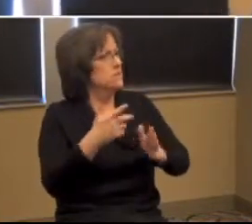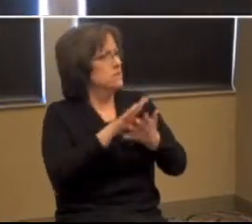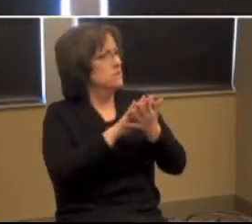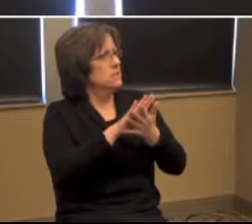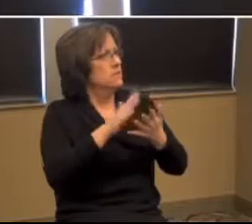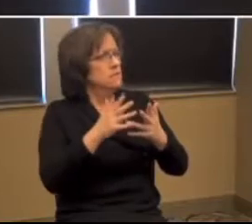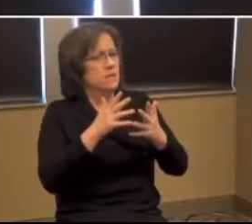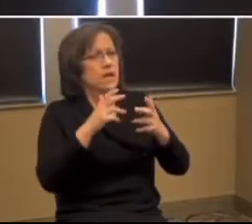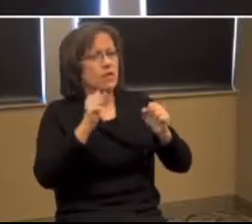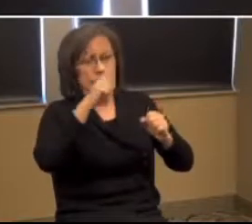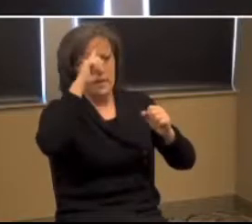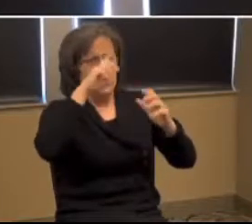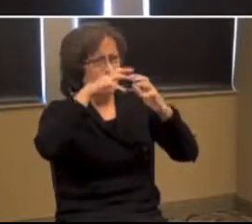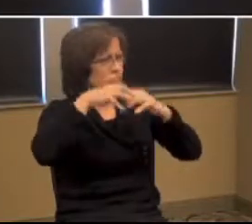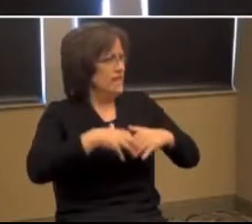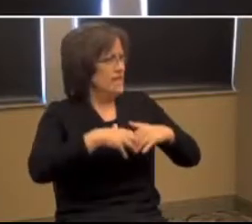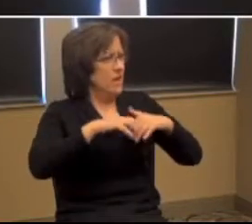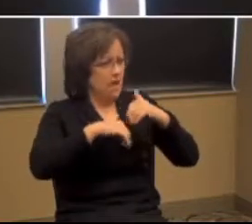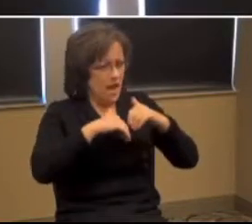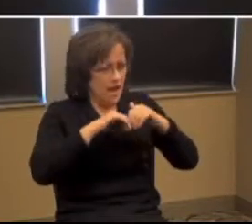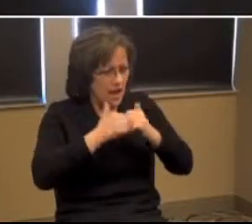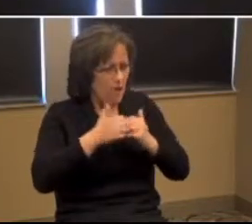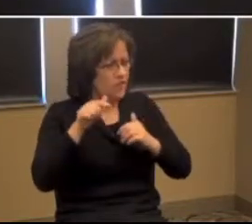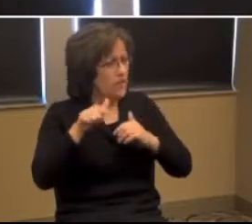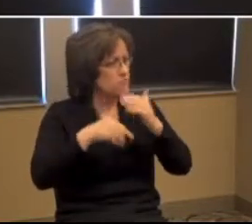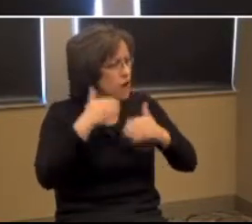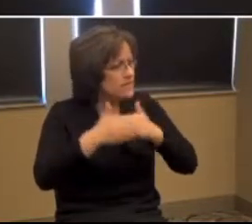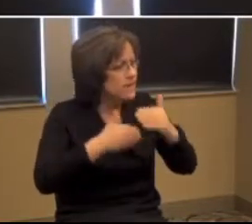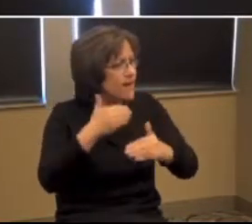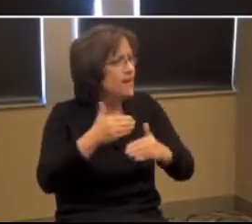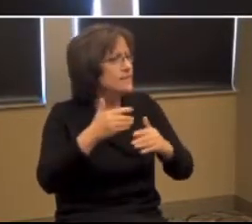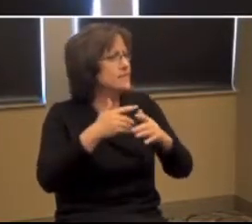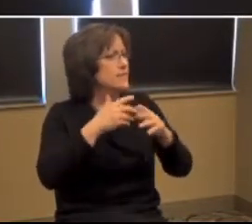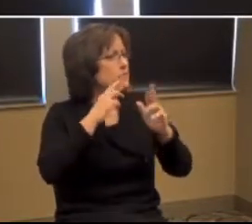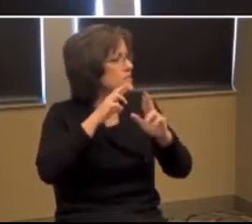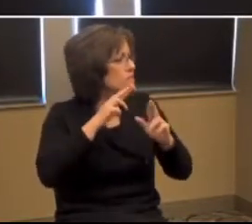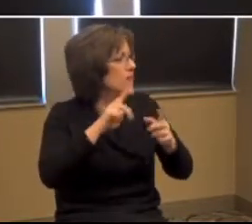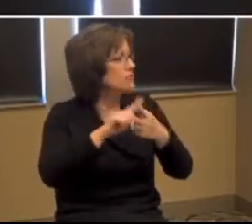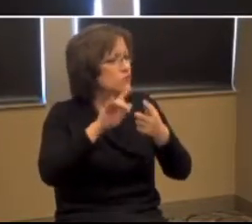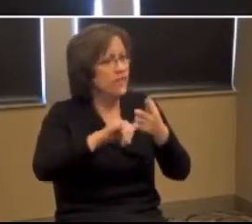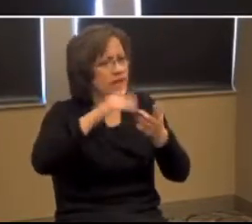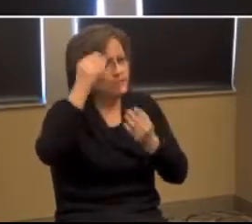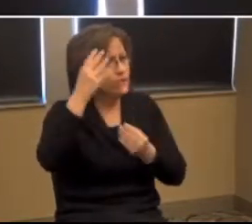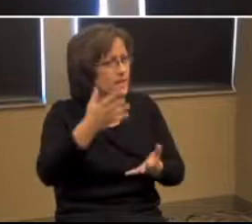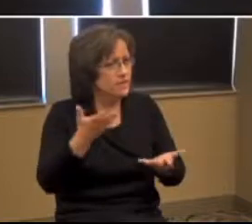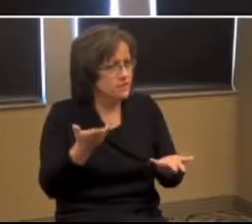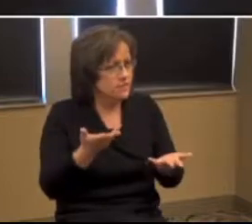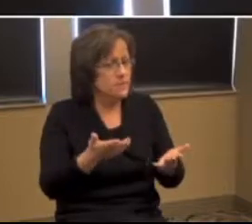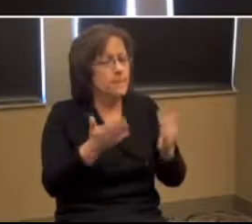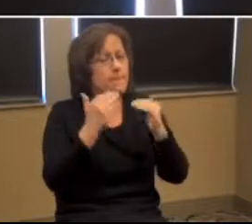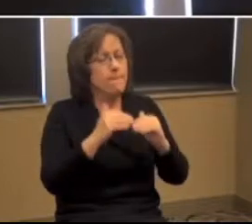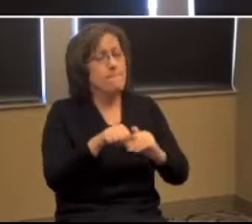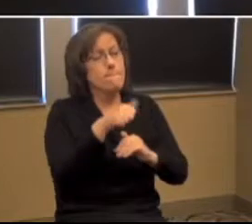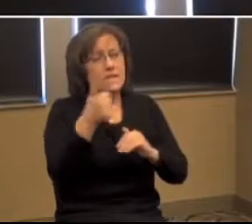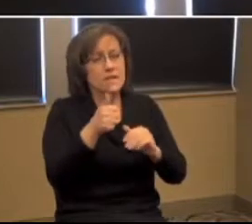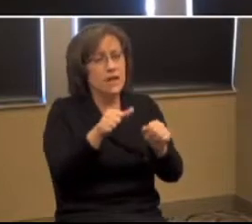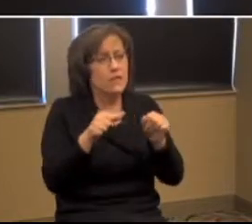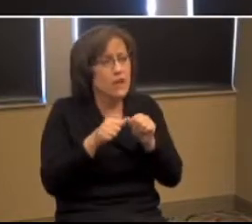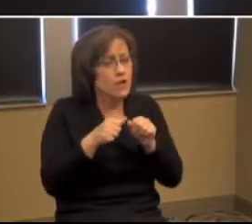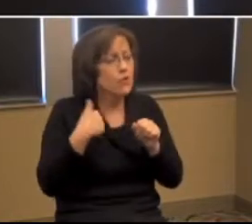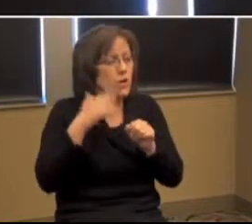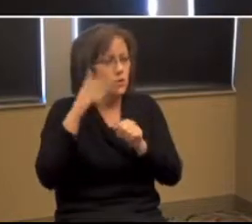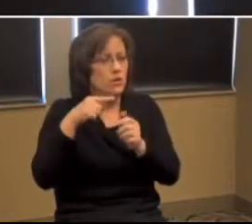taking in and then responding to that information. Another area, and we're going to go into this one a little bit deeper,